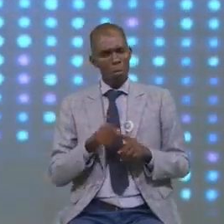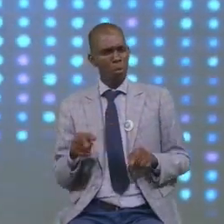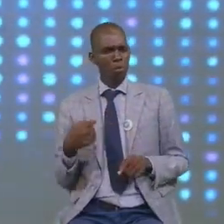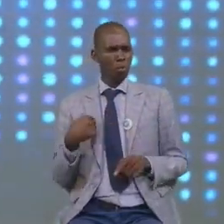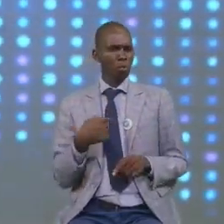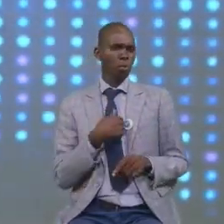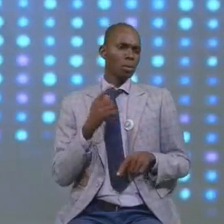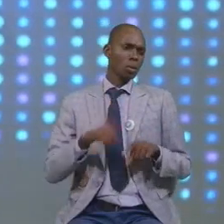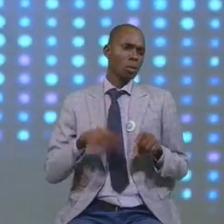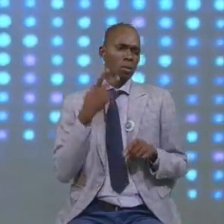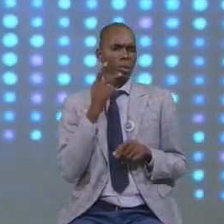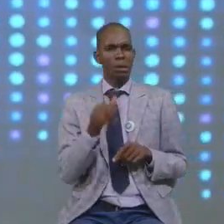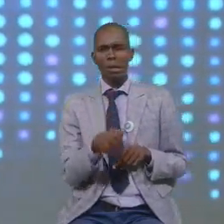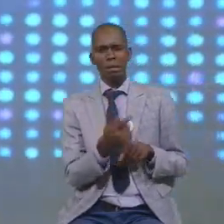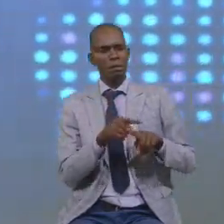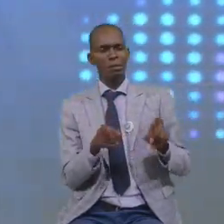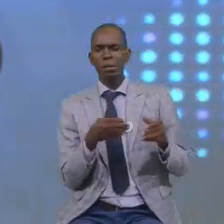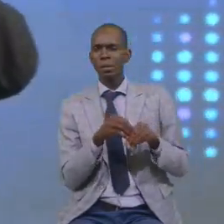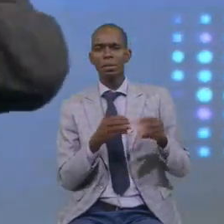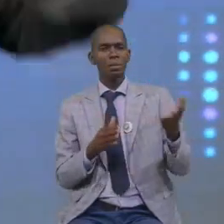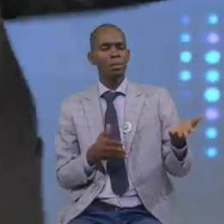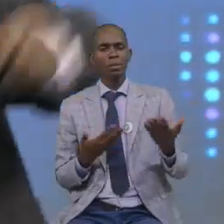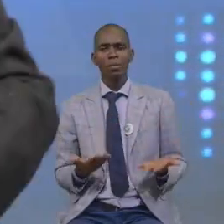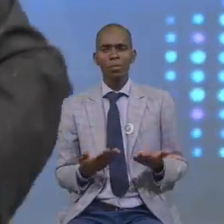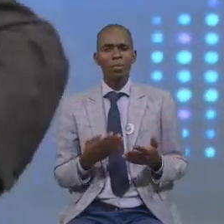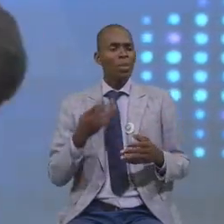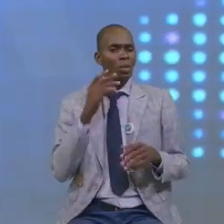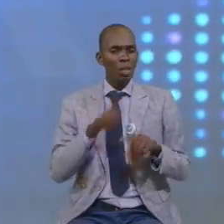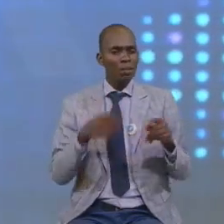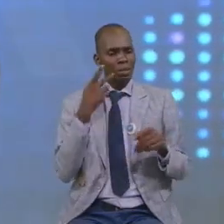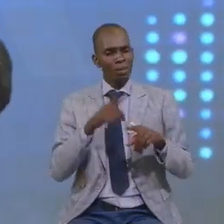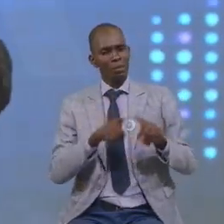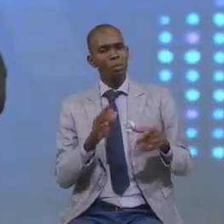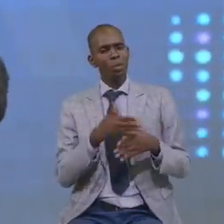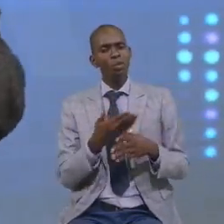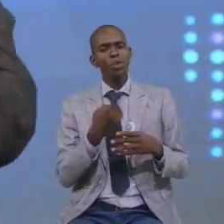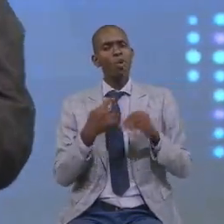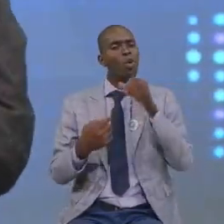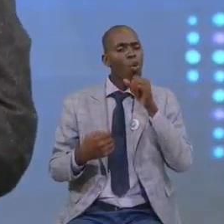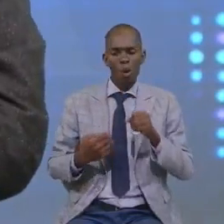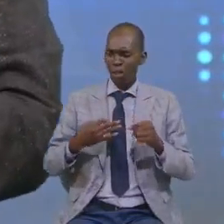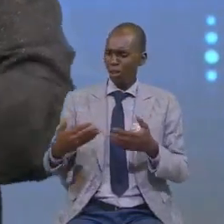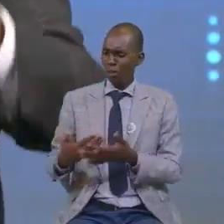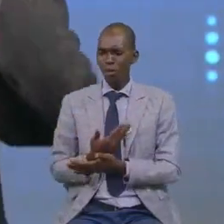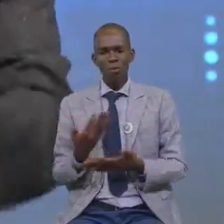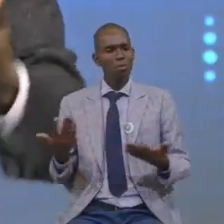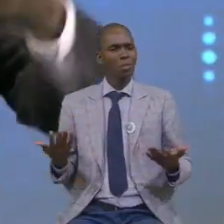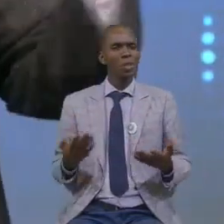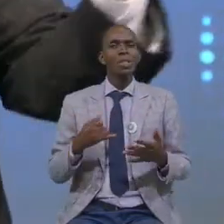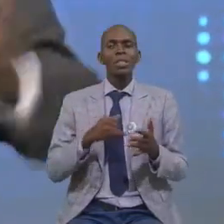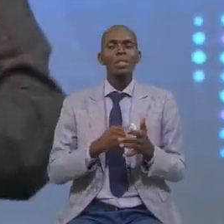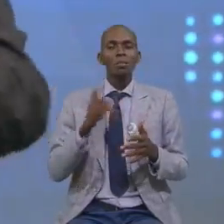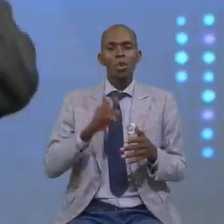any difference. The difference between the new life and the old life is the difference between white